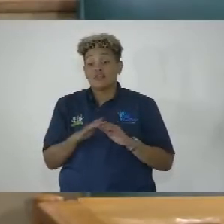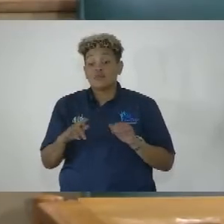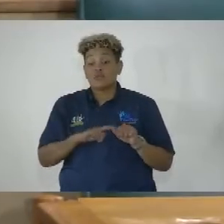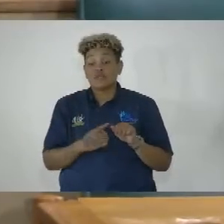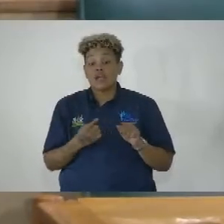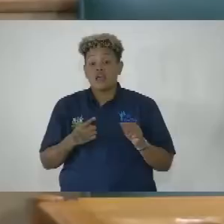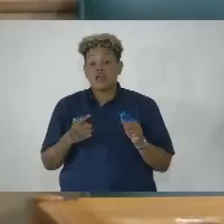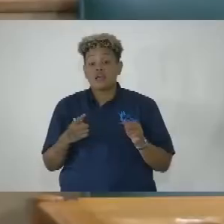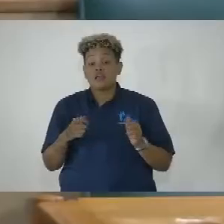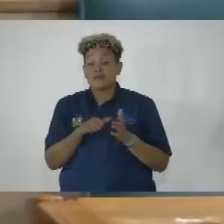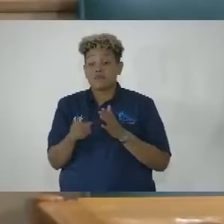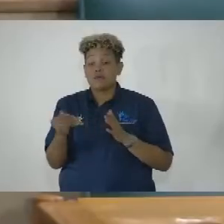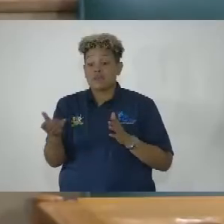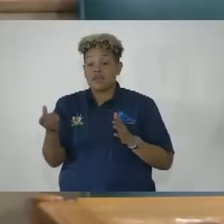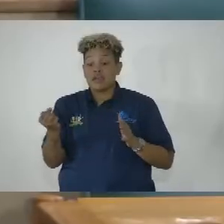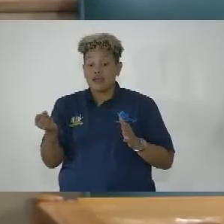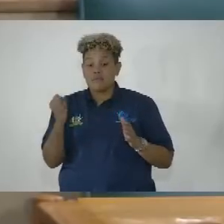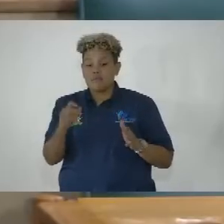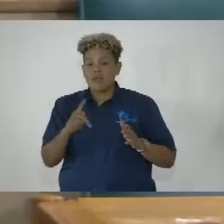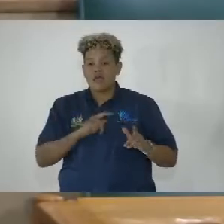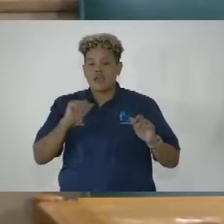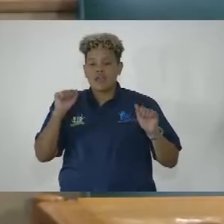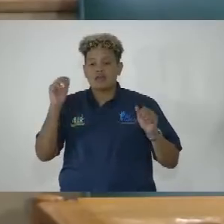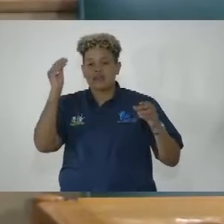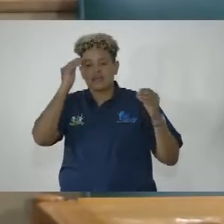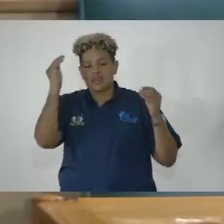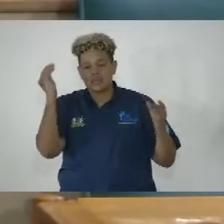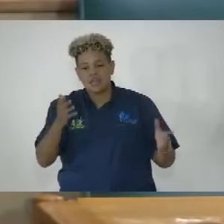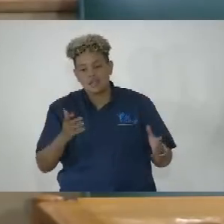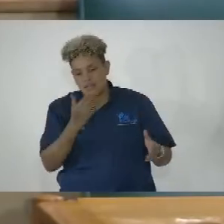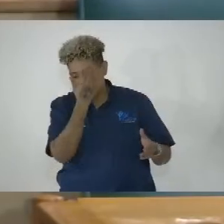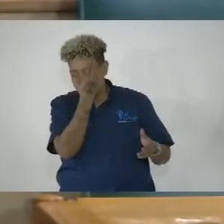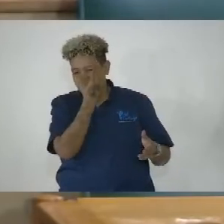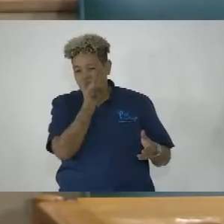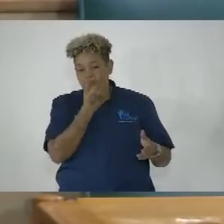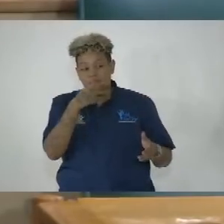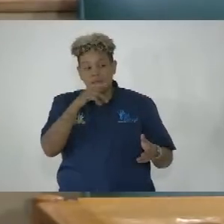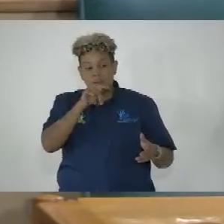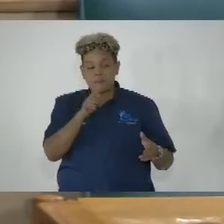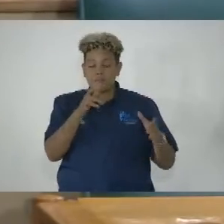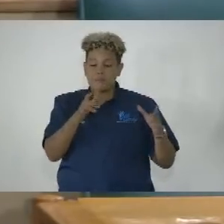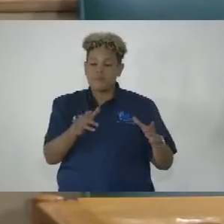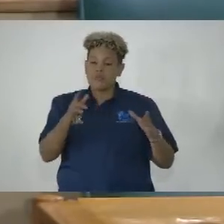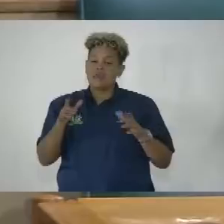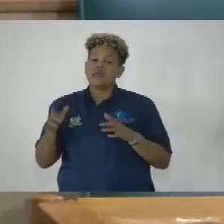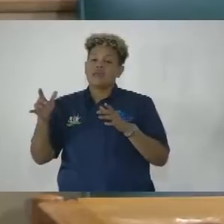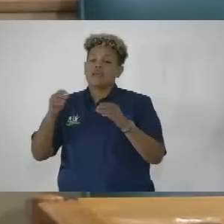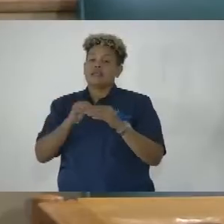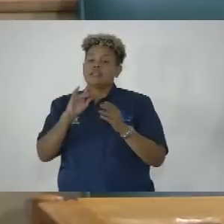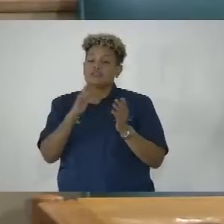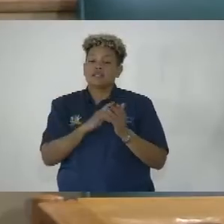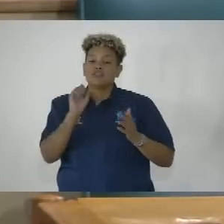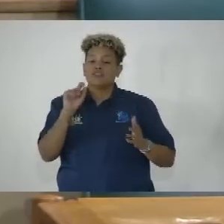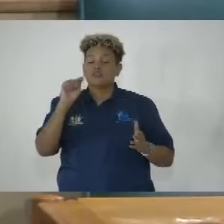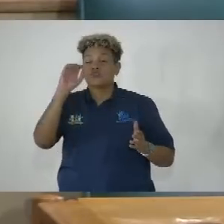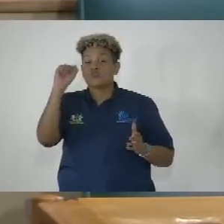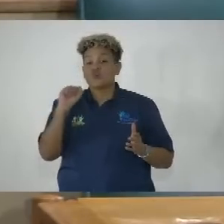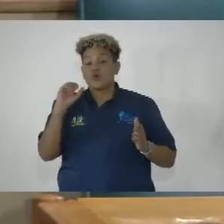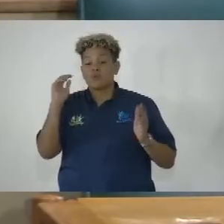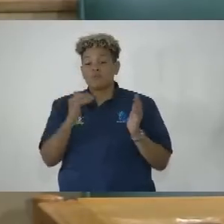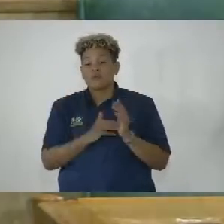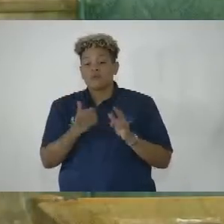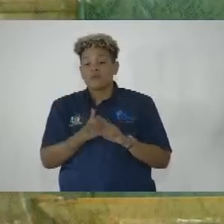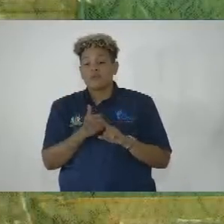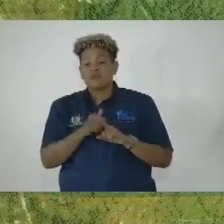on the reclamation. So I can tell you, there are pits in Central and South Manchester that have